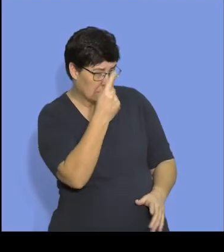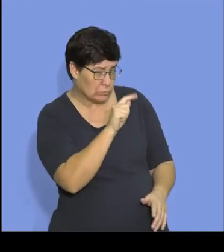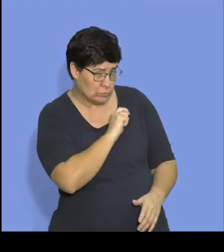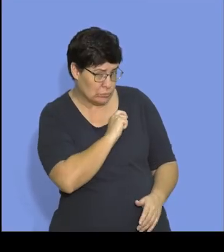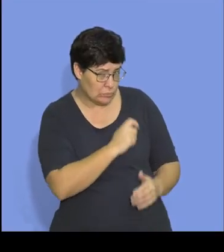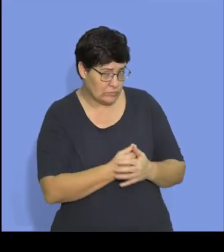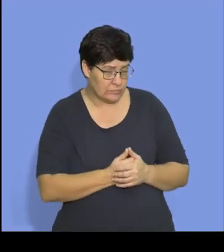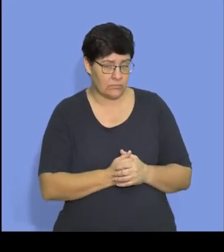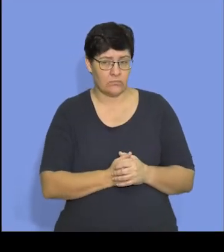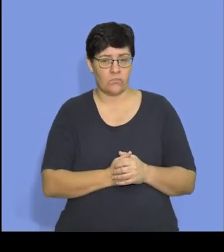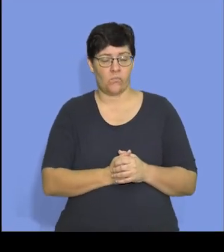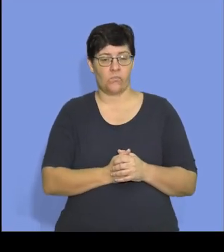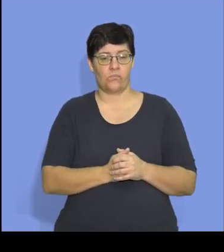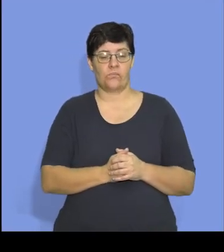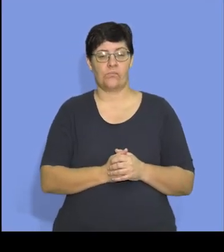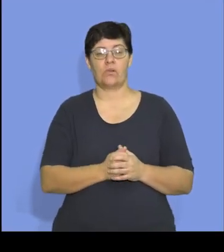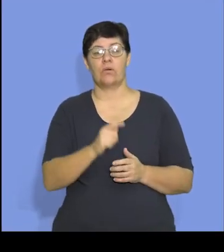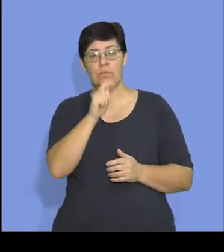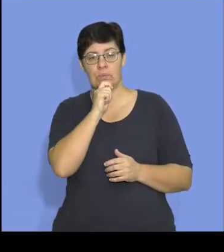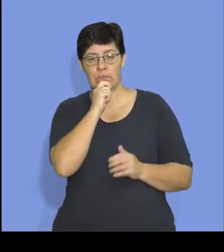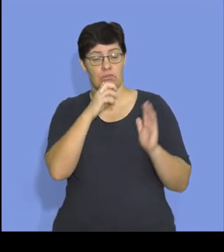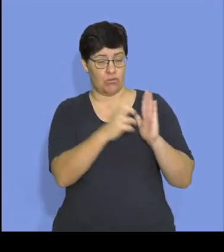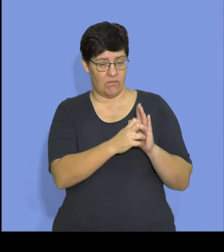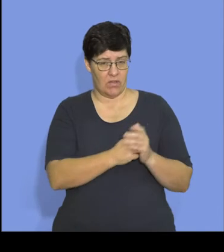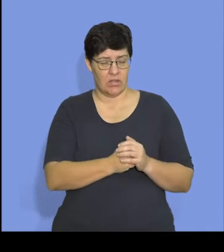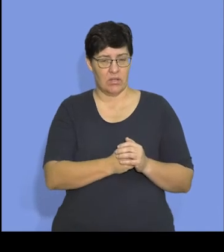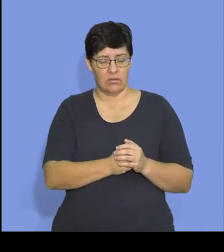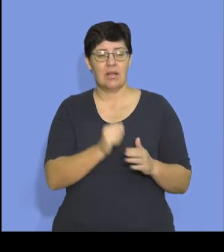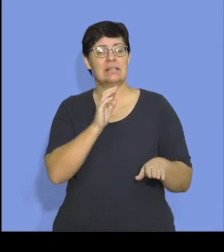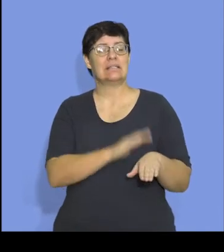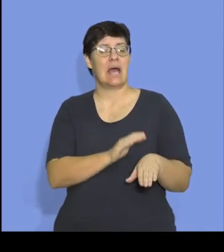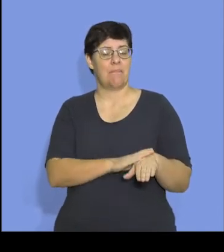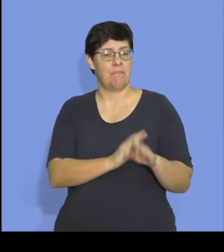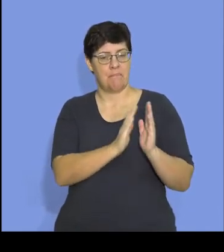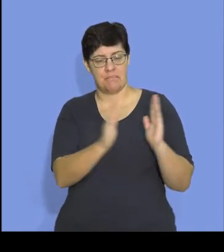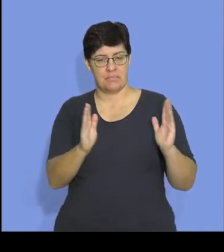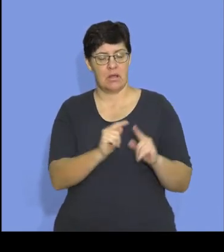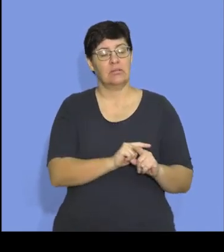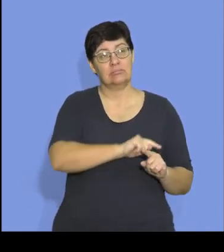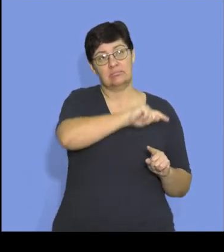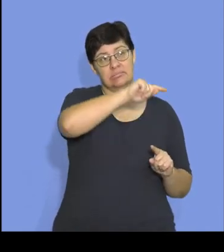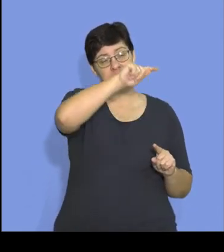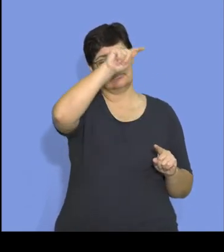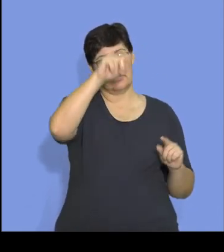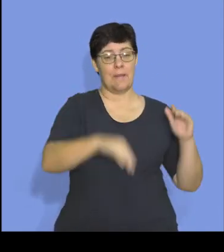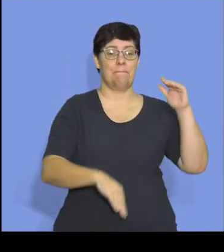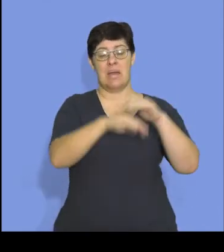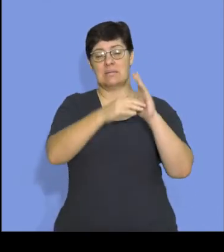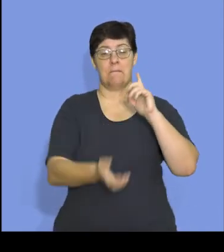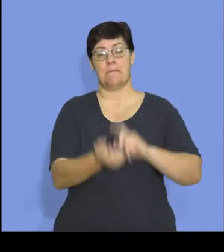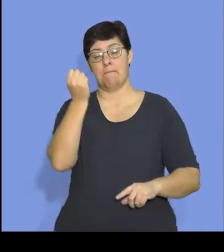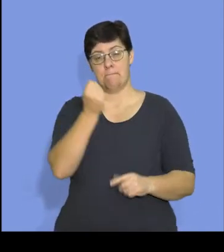So, use the graph to determine the time that the projectile takes to reach its maximum height.